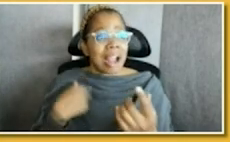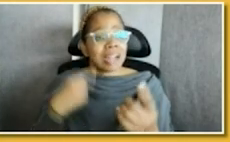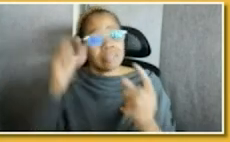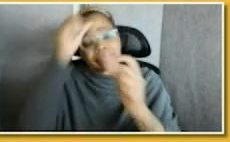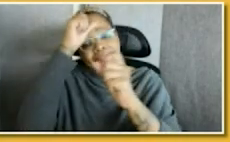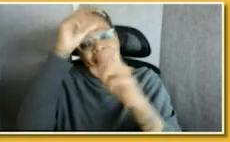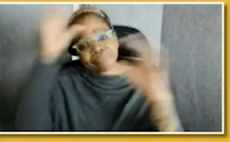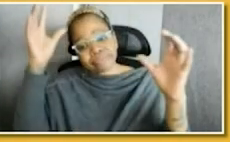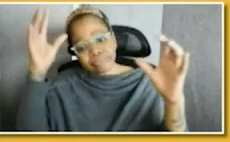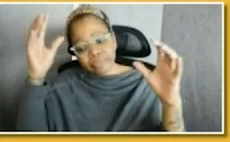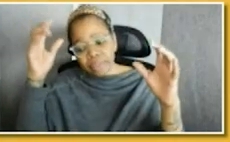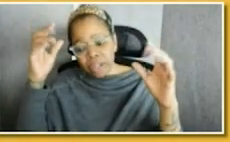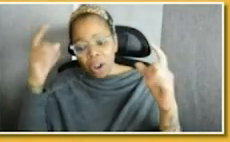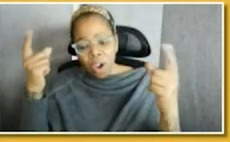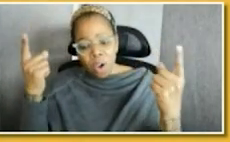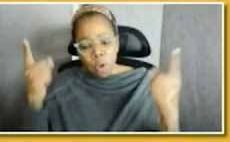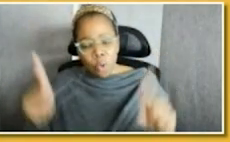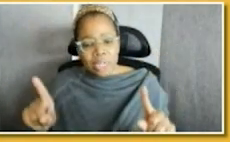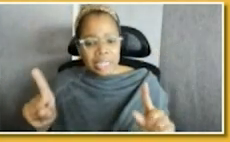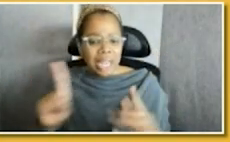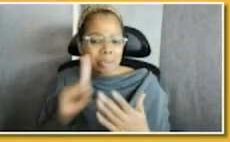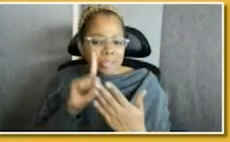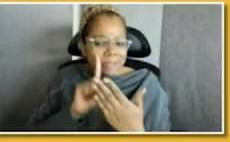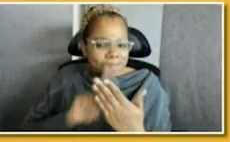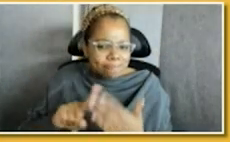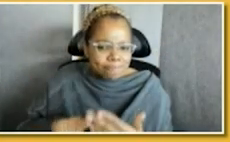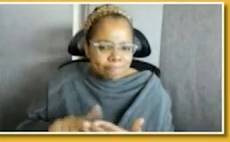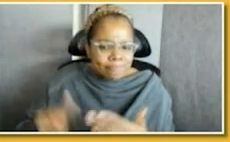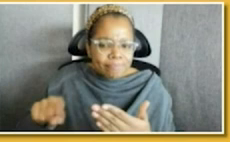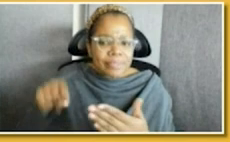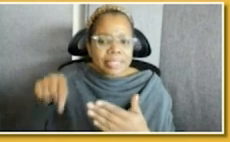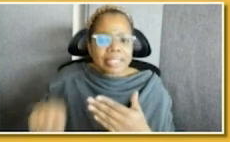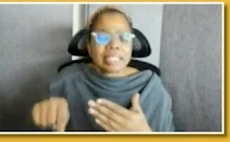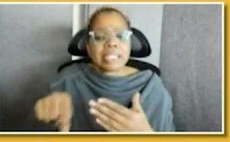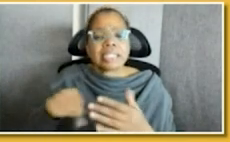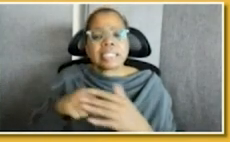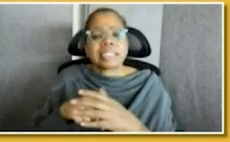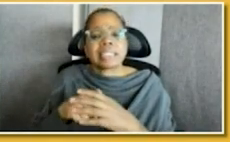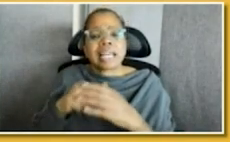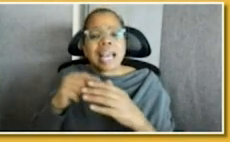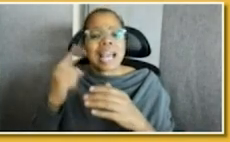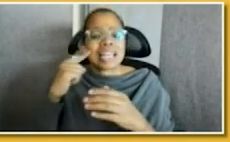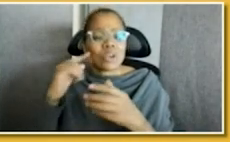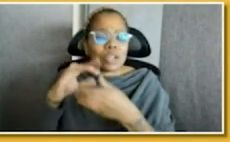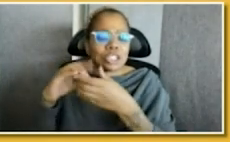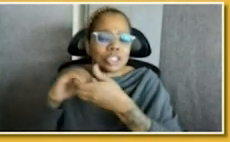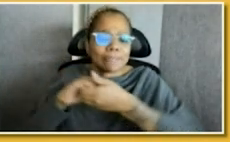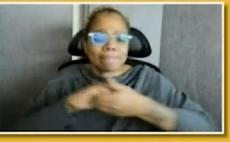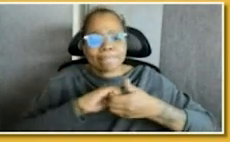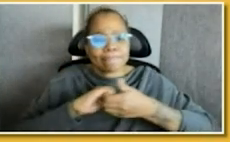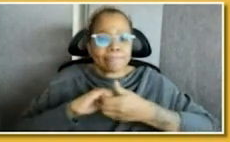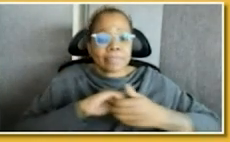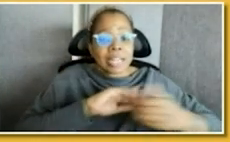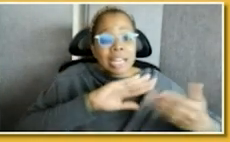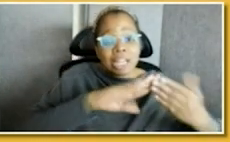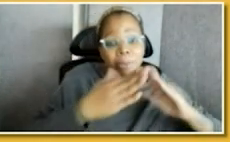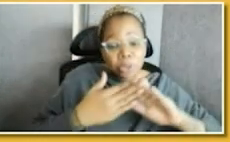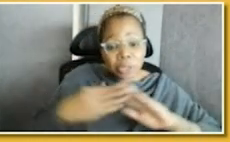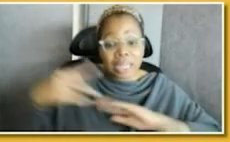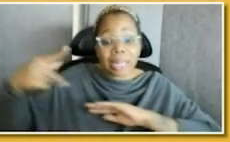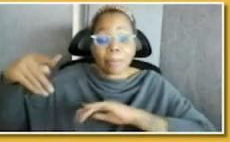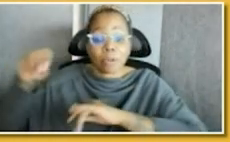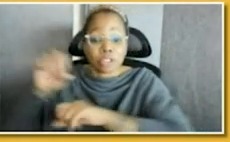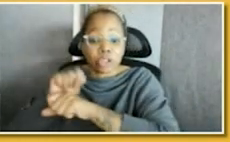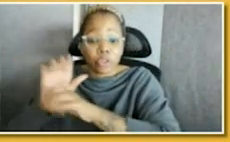when I was kind of diving into this problem, it was a coalition between community members and postal workers at a local